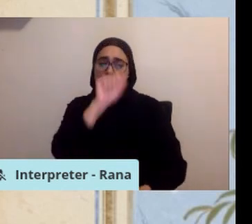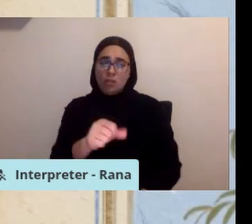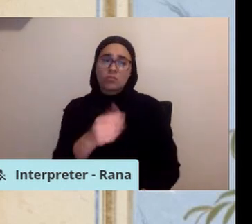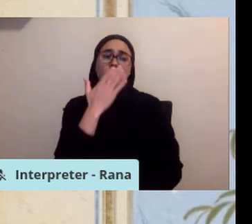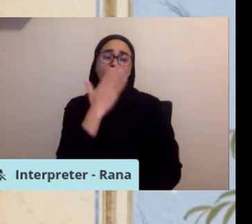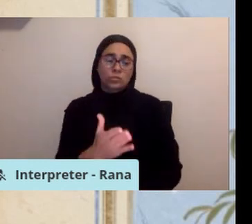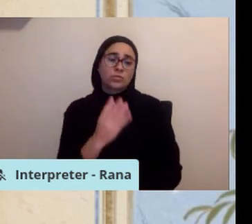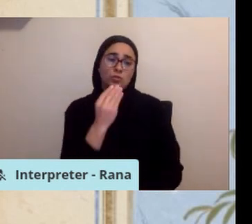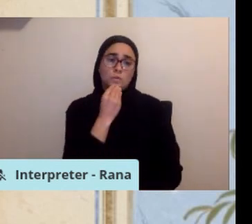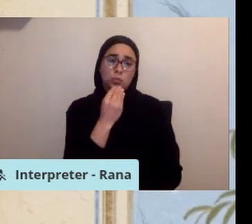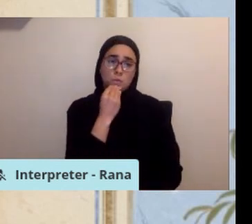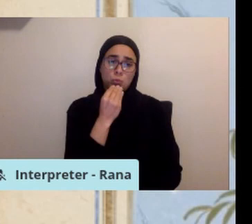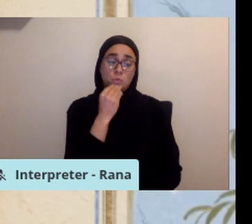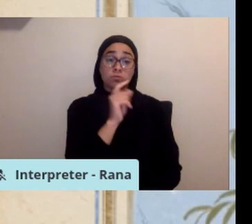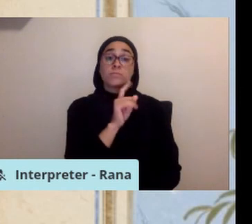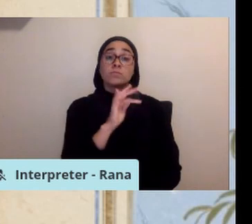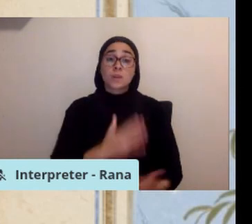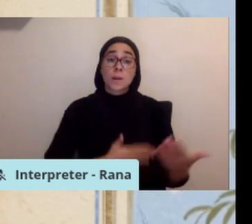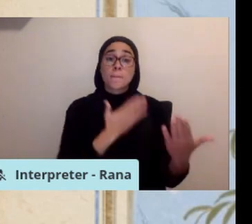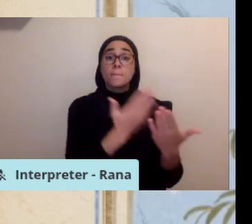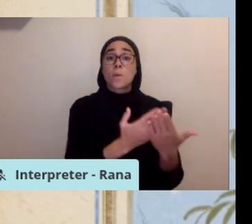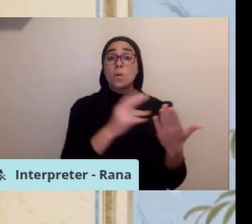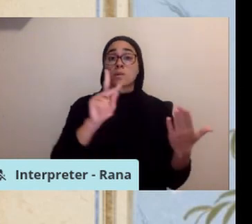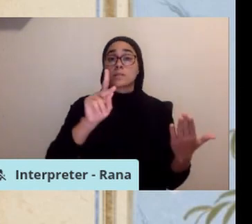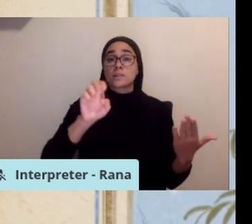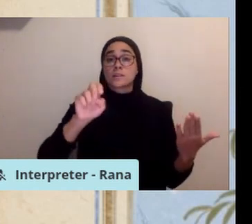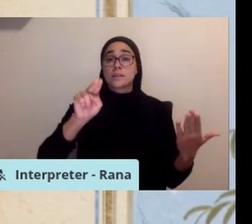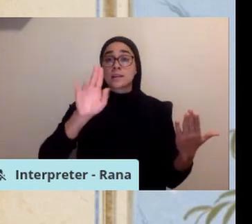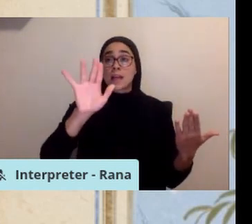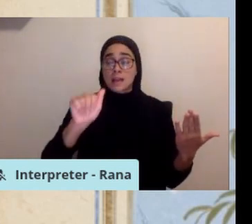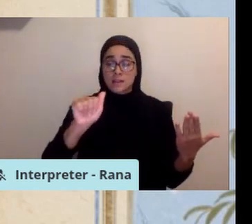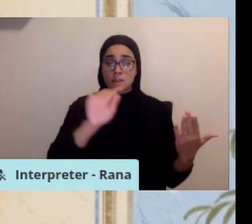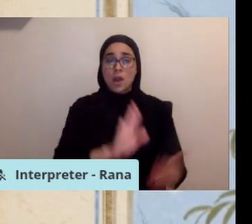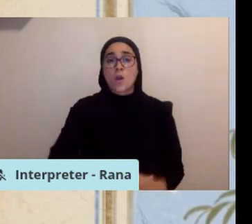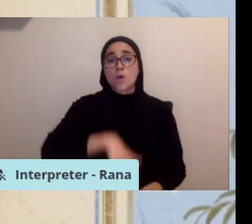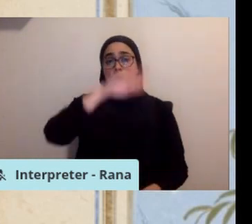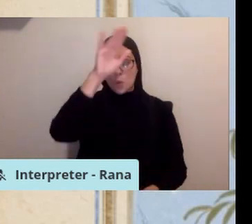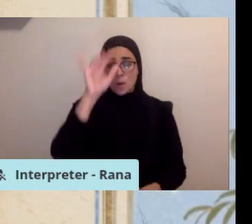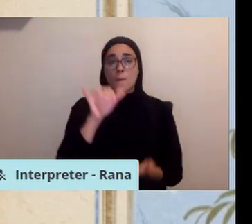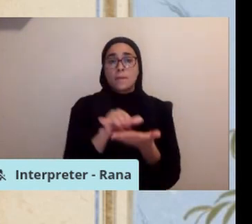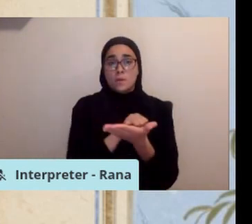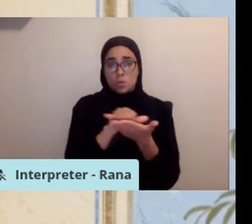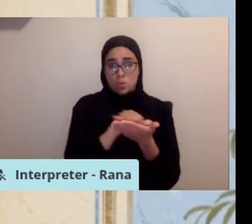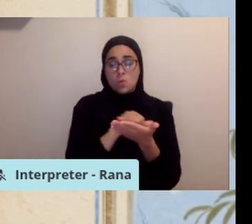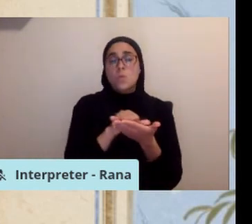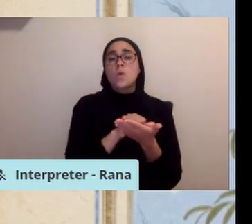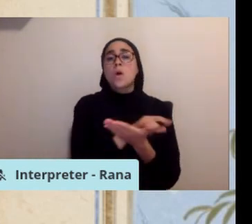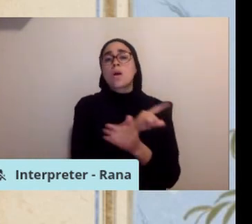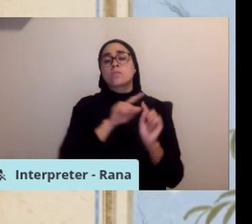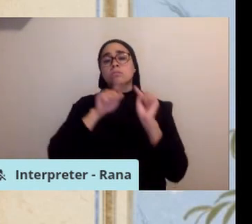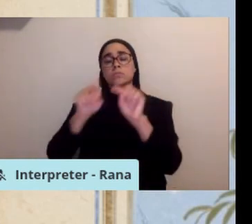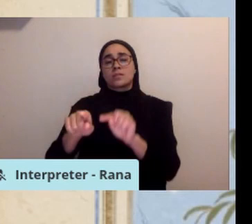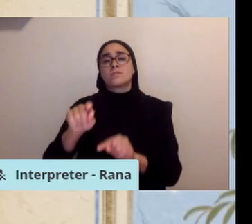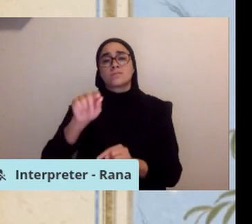up in Westchester, New York, and attended for some time Arizona State University.